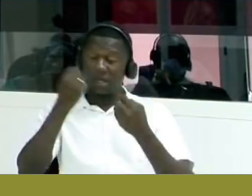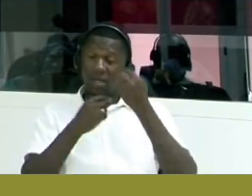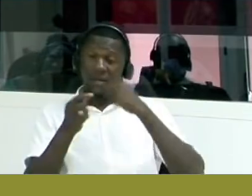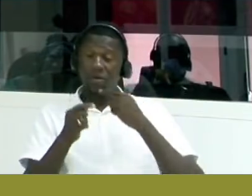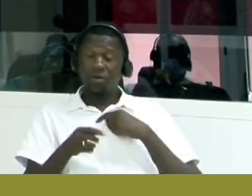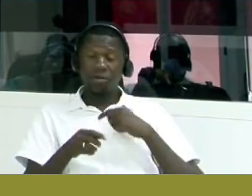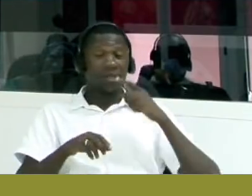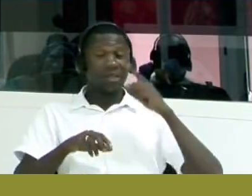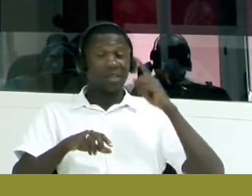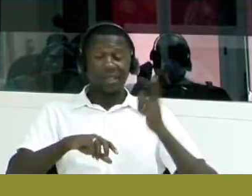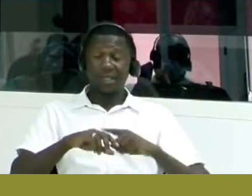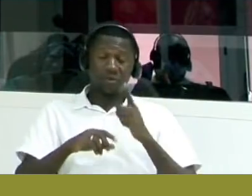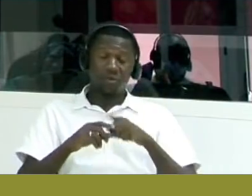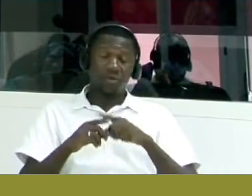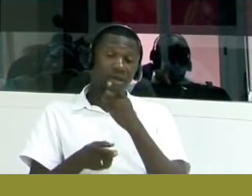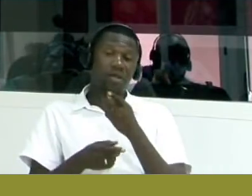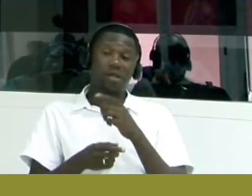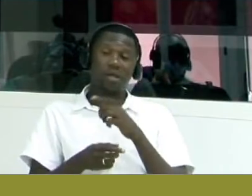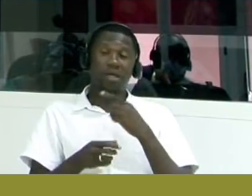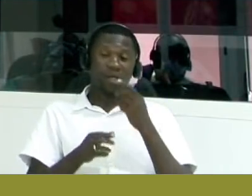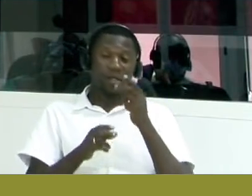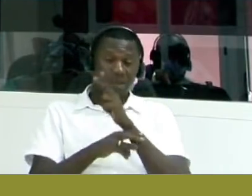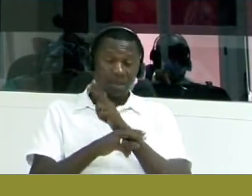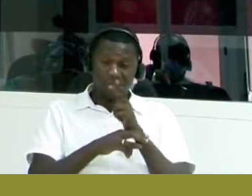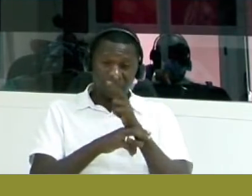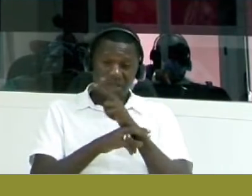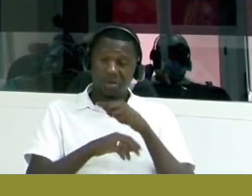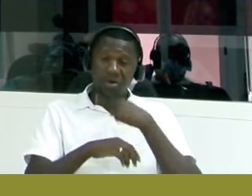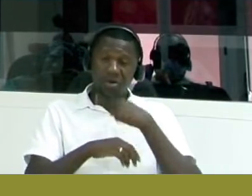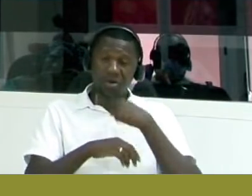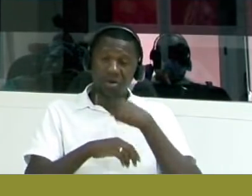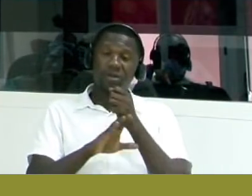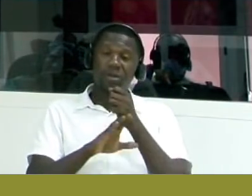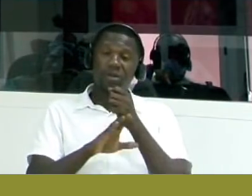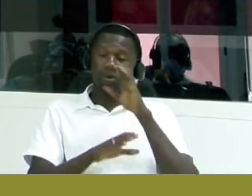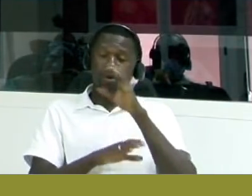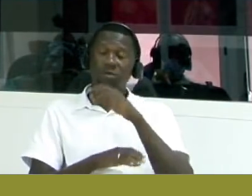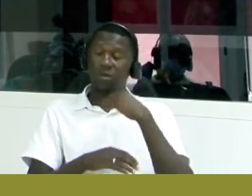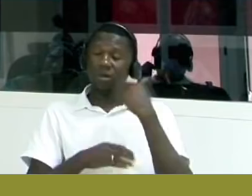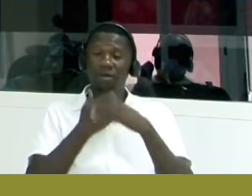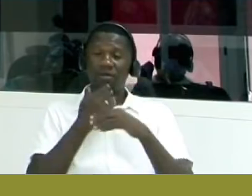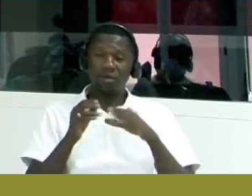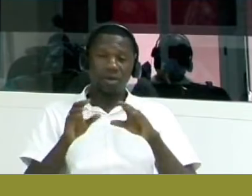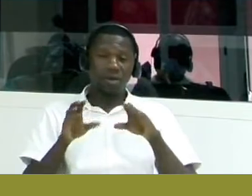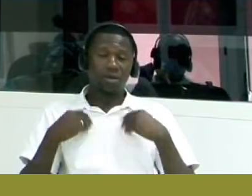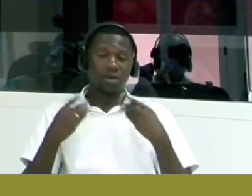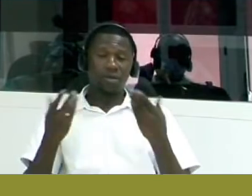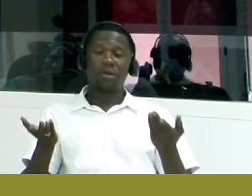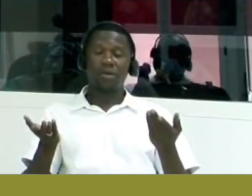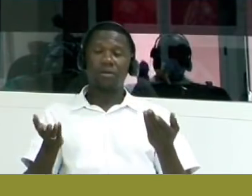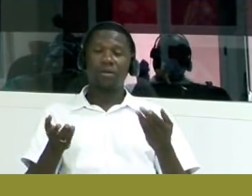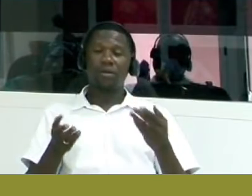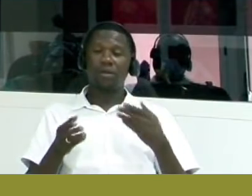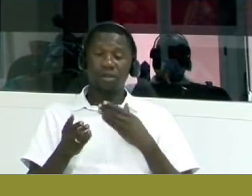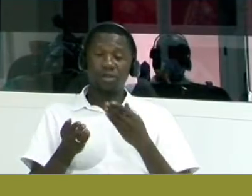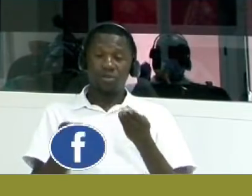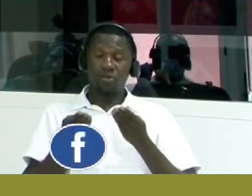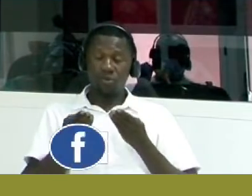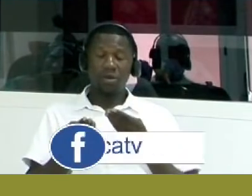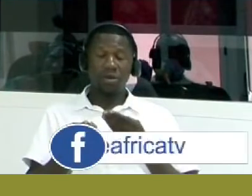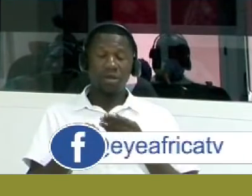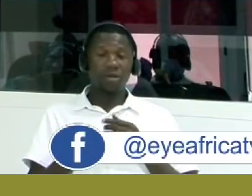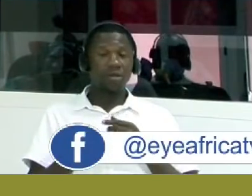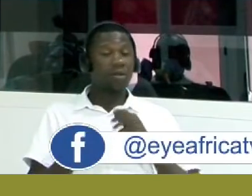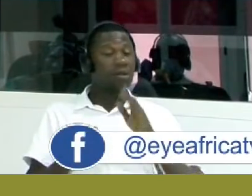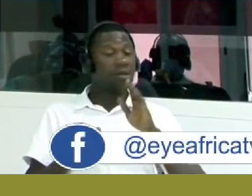with accordingly, and that the security of the country will not be compromised. The students maintained their